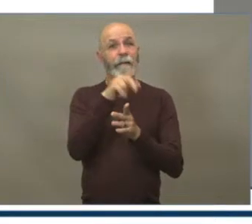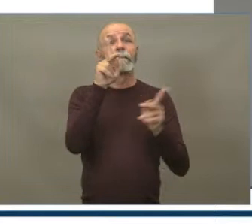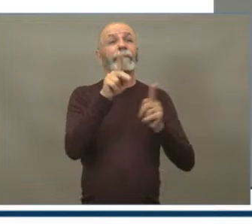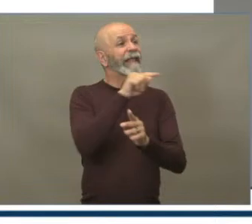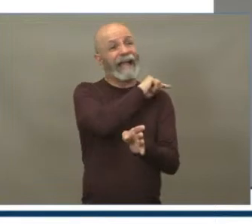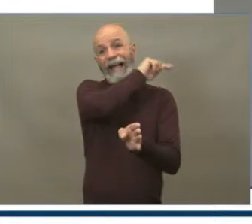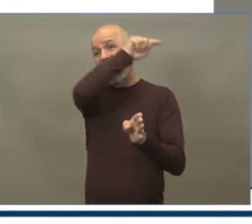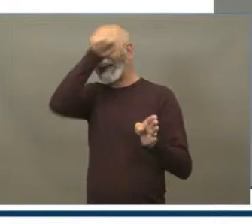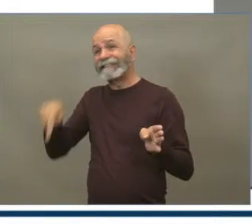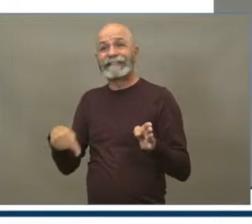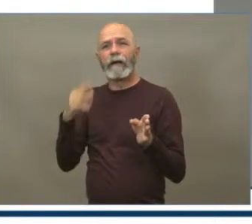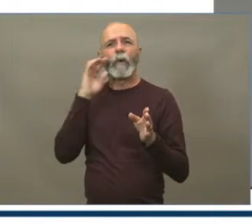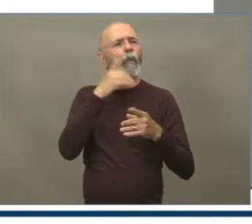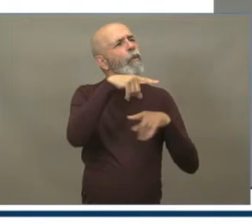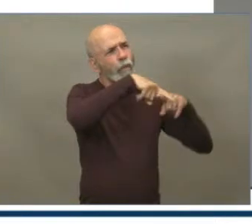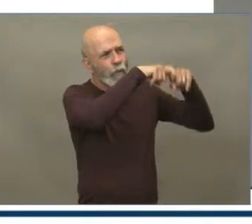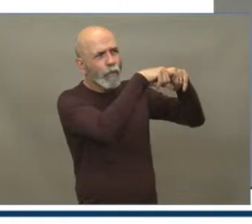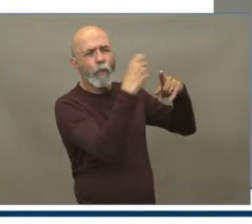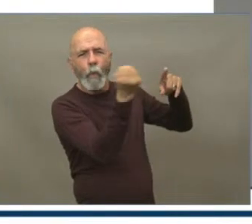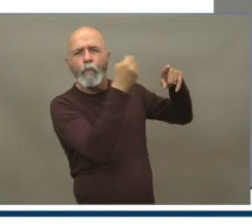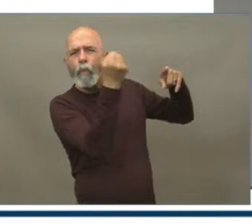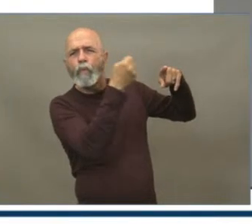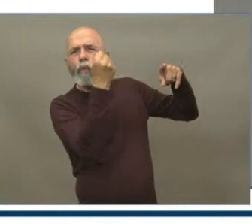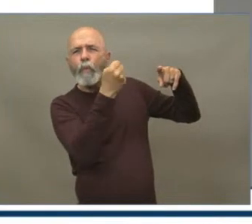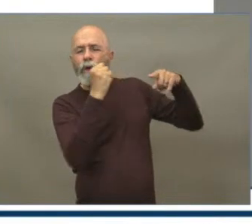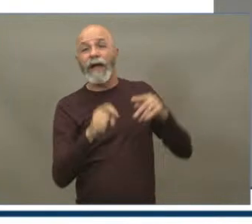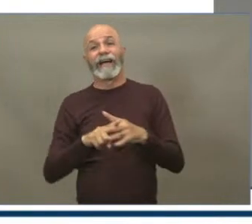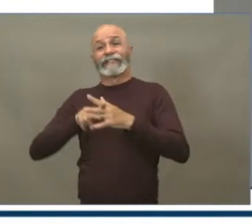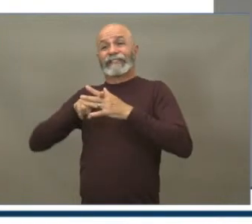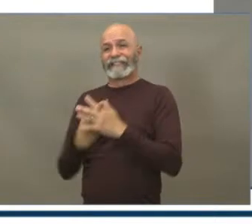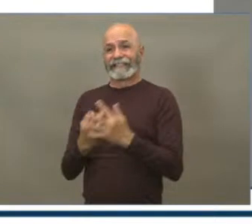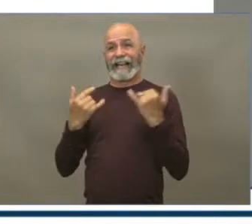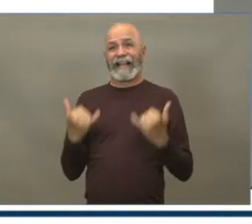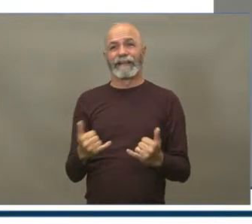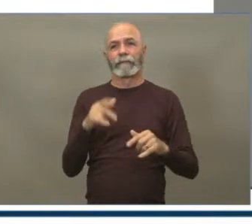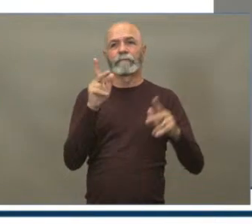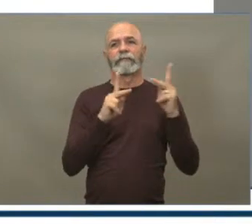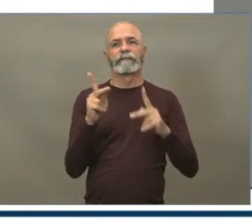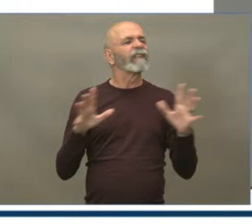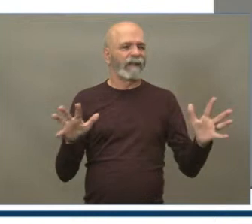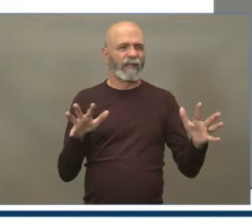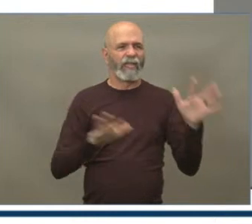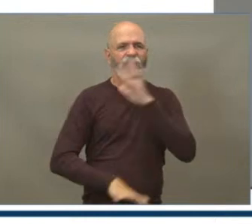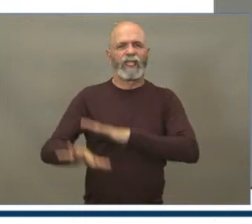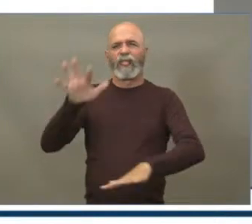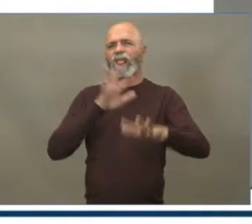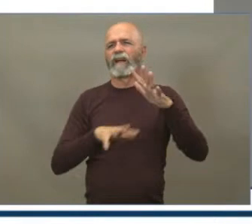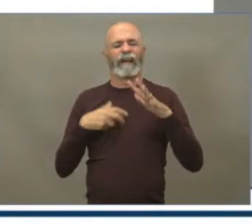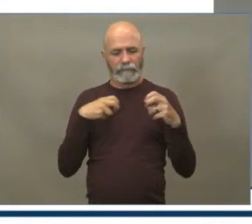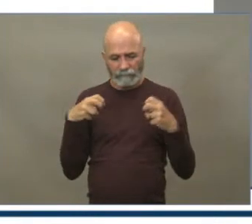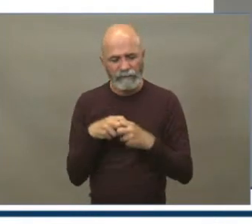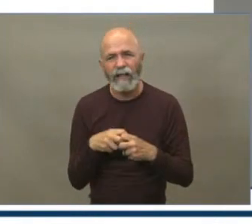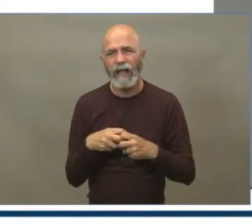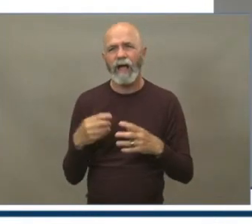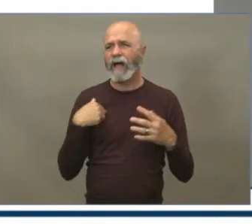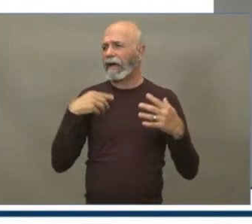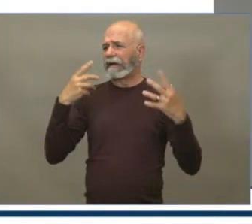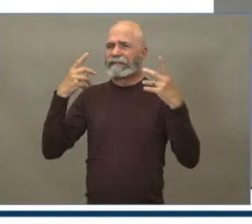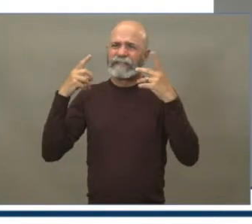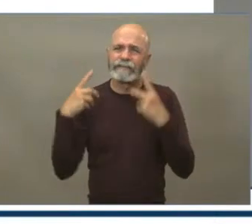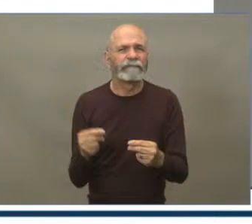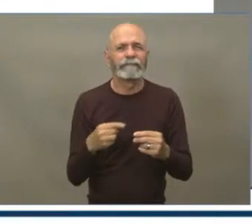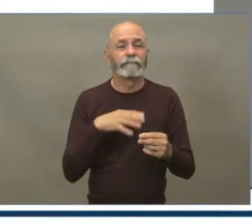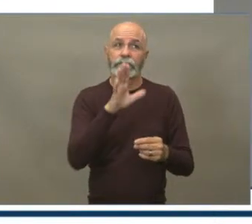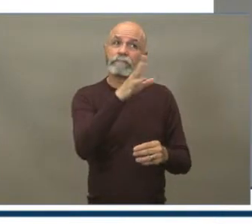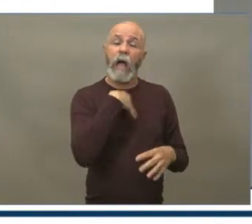These measures came into effect today and are creating some hardships. We did not intend for anyone to find themselves without a place to